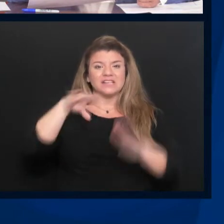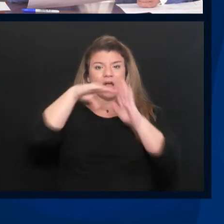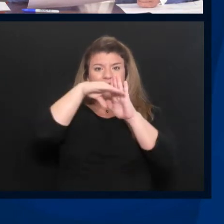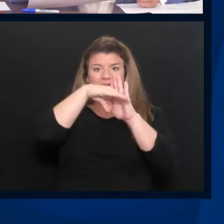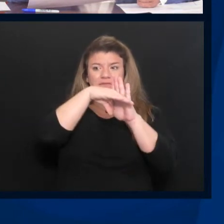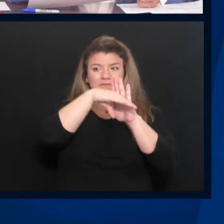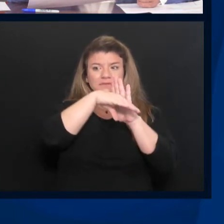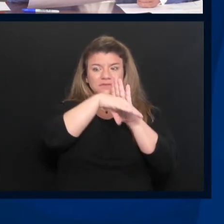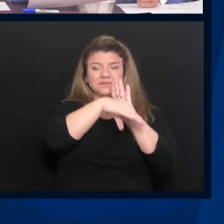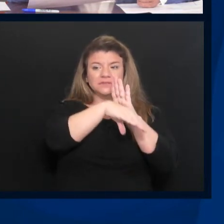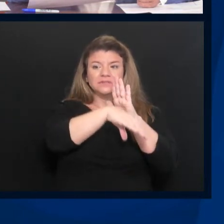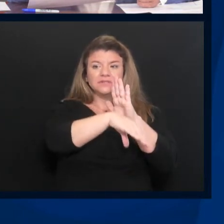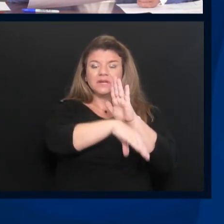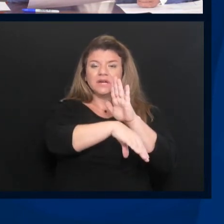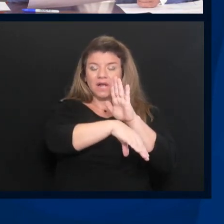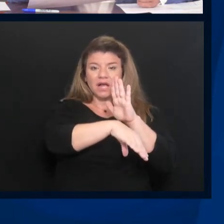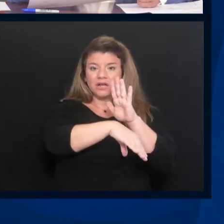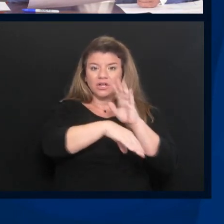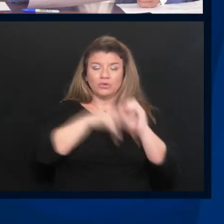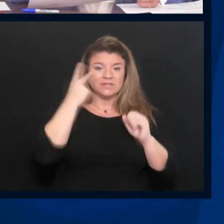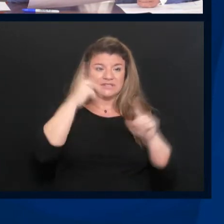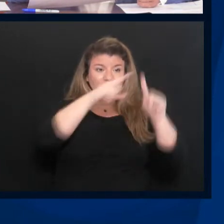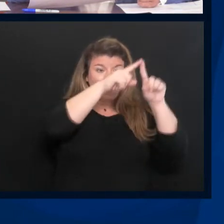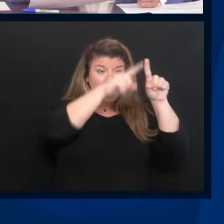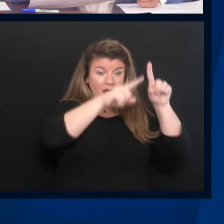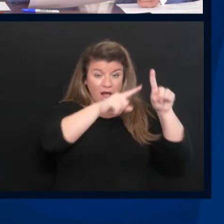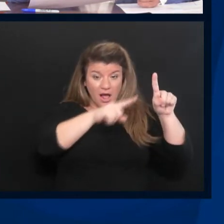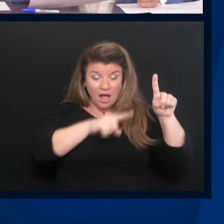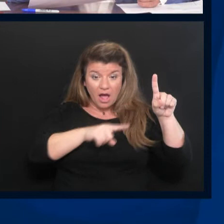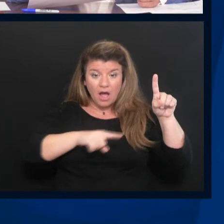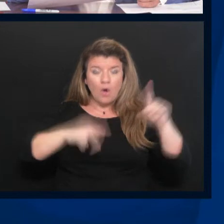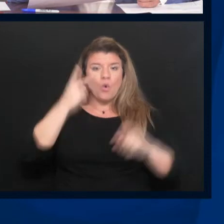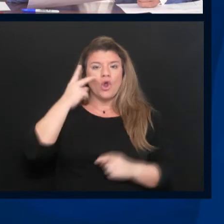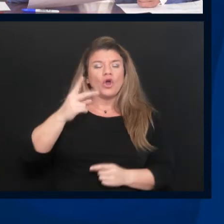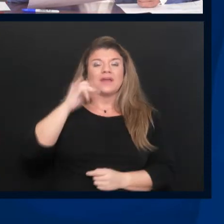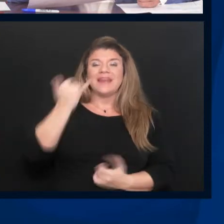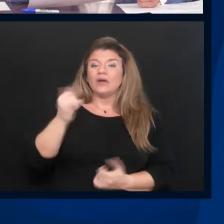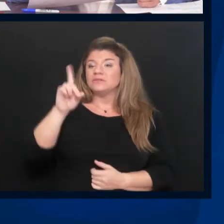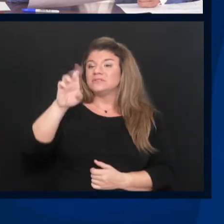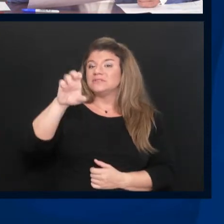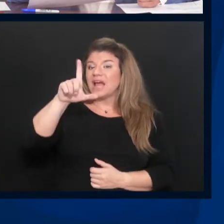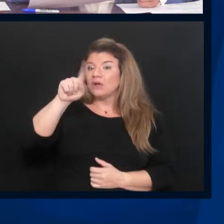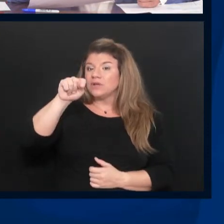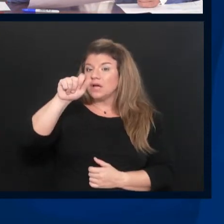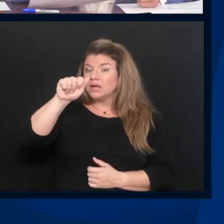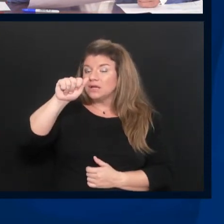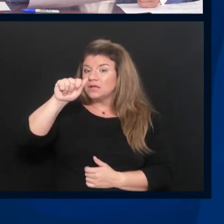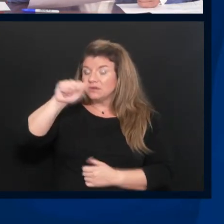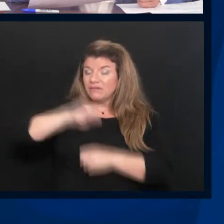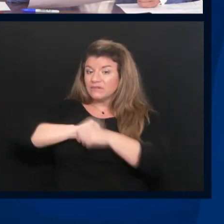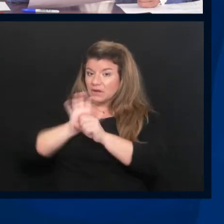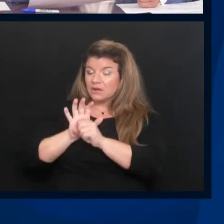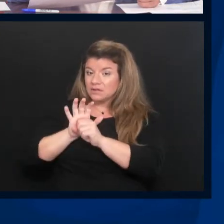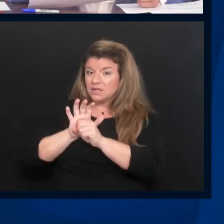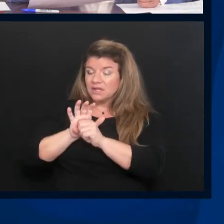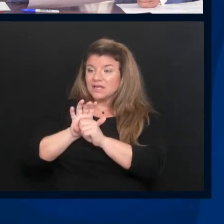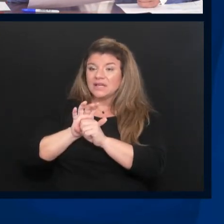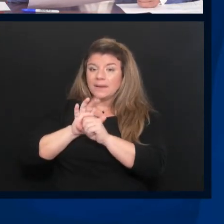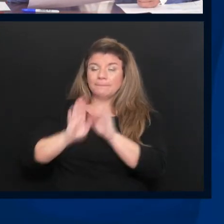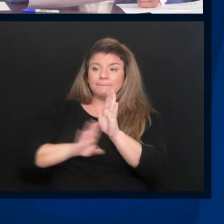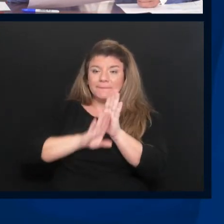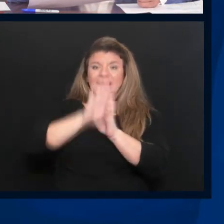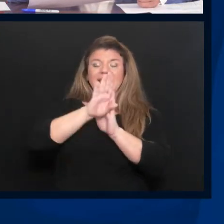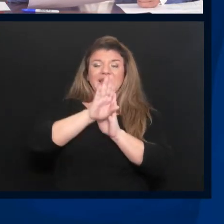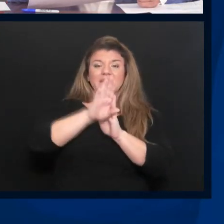everything. All the way across this, we're looking at the Delta variant peak of active cases